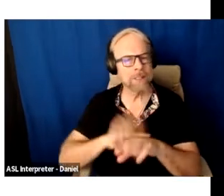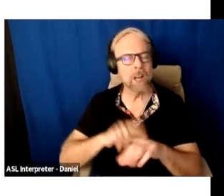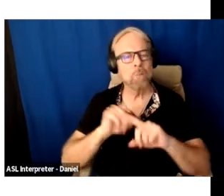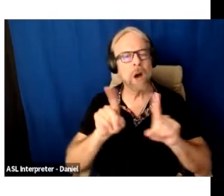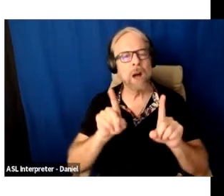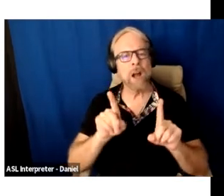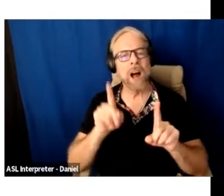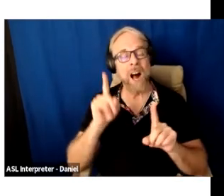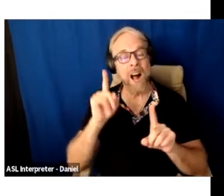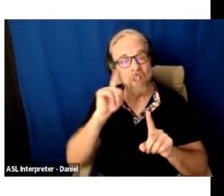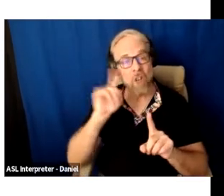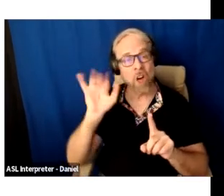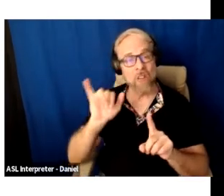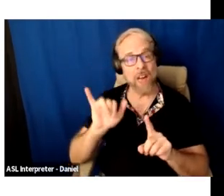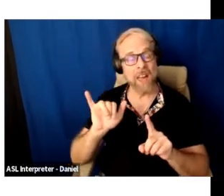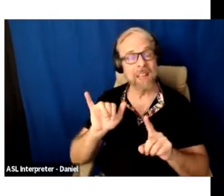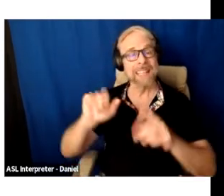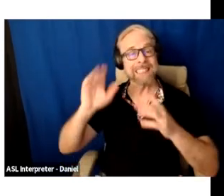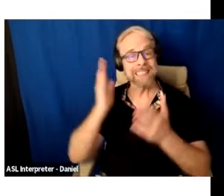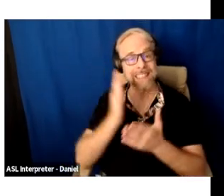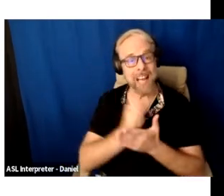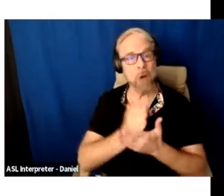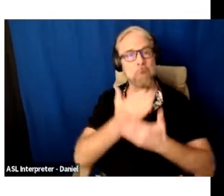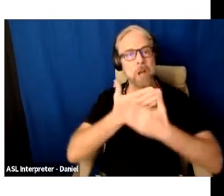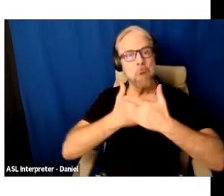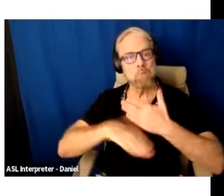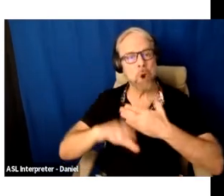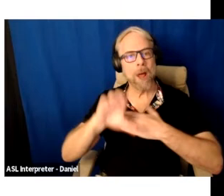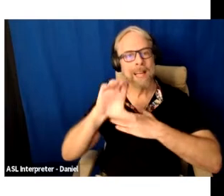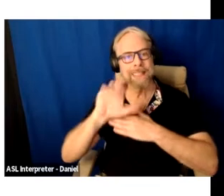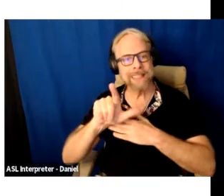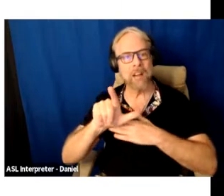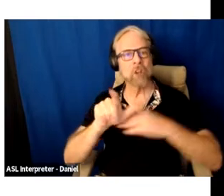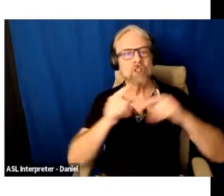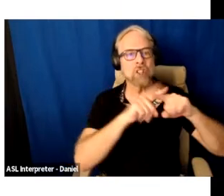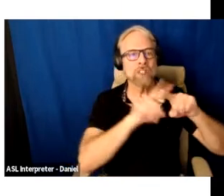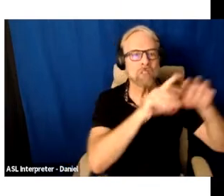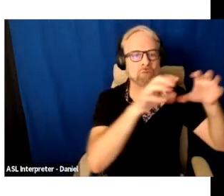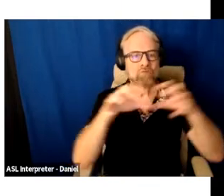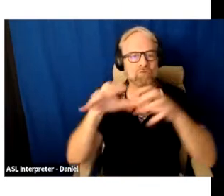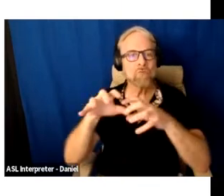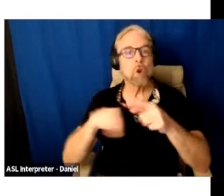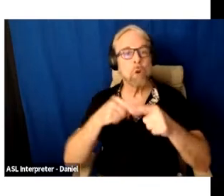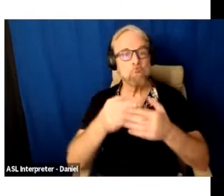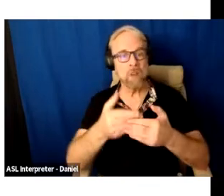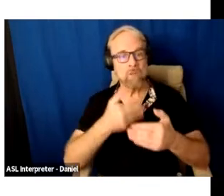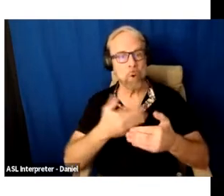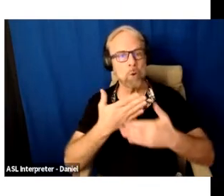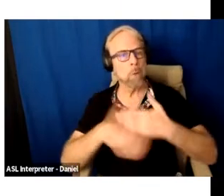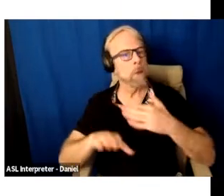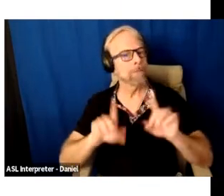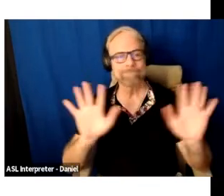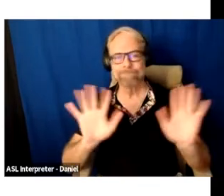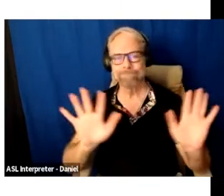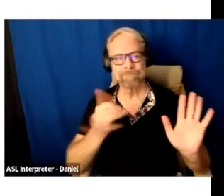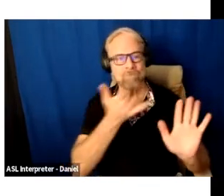thought used to be that it stopped at birth, right? Like your cells all got differentiated before you were born. But the truth is that